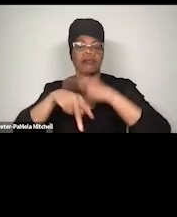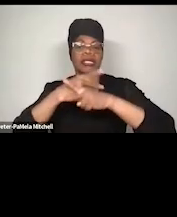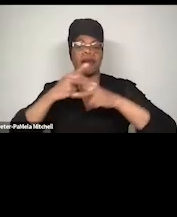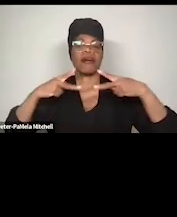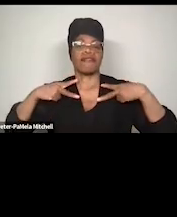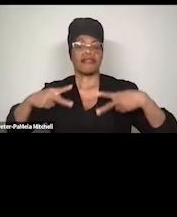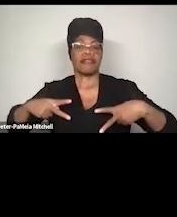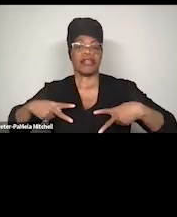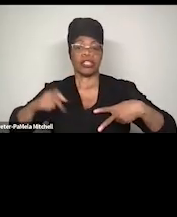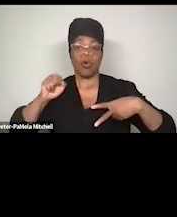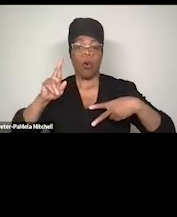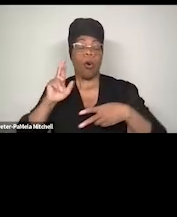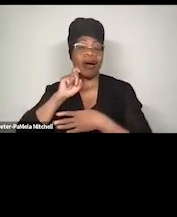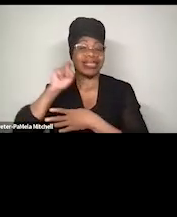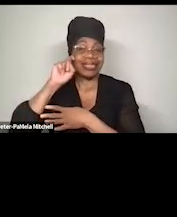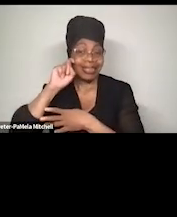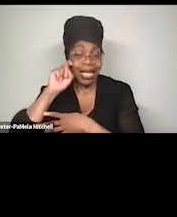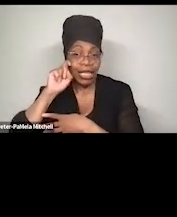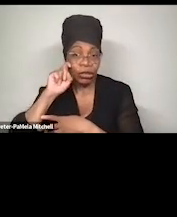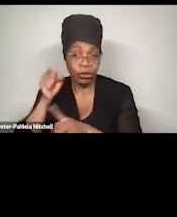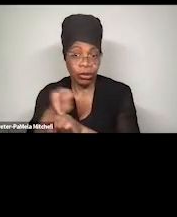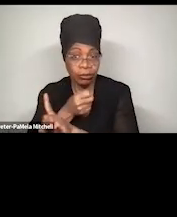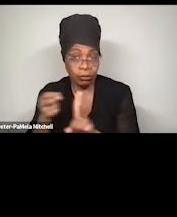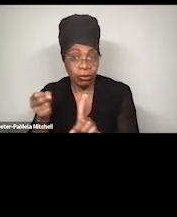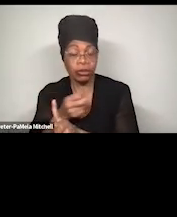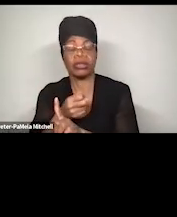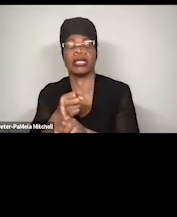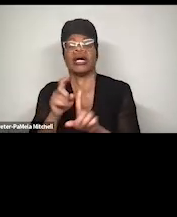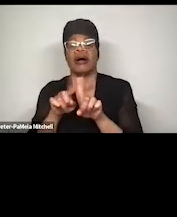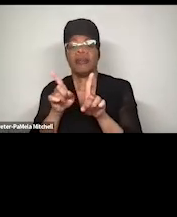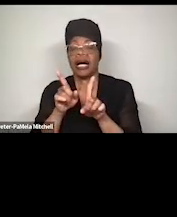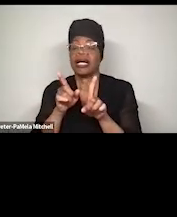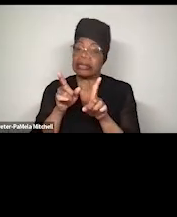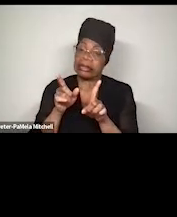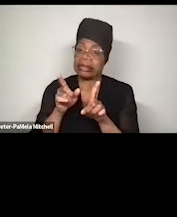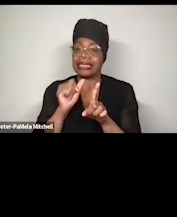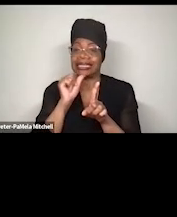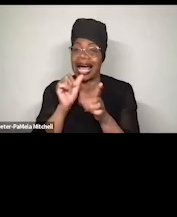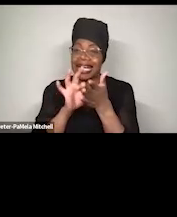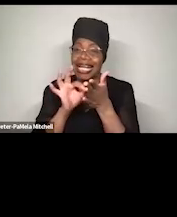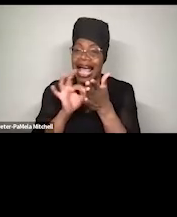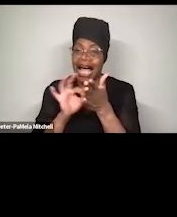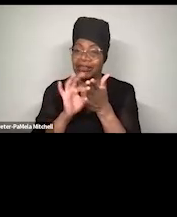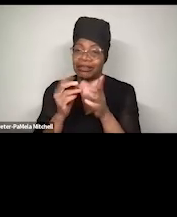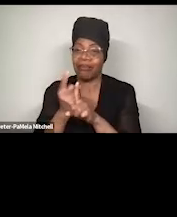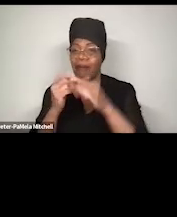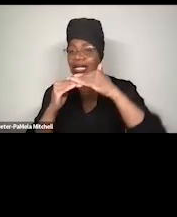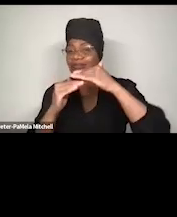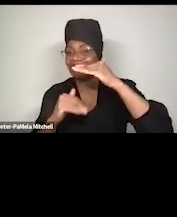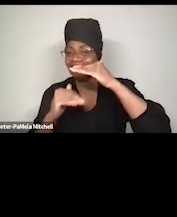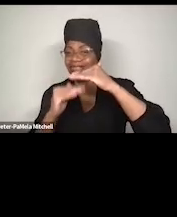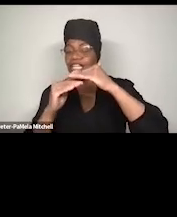physical or sexual abuse. Again, likely that this is an undercount, okay? So a really, really